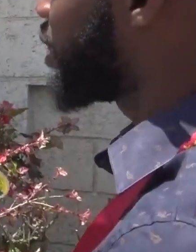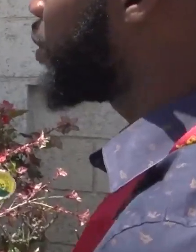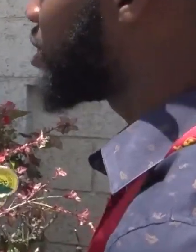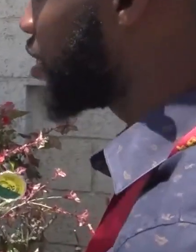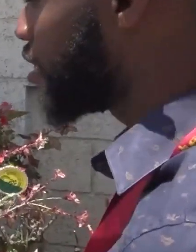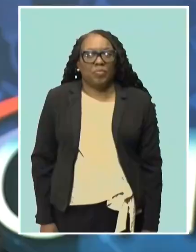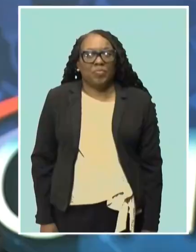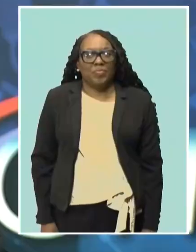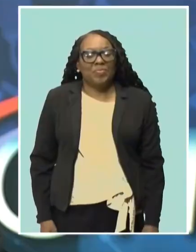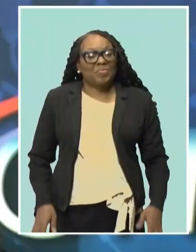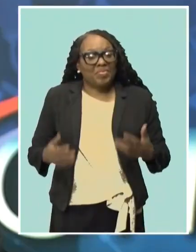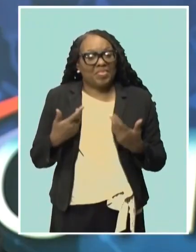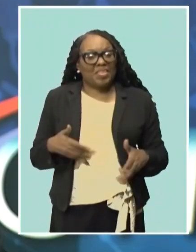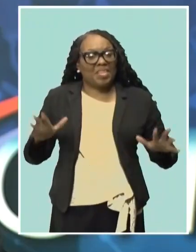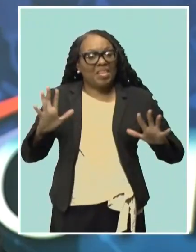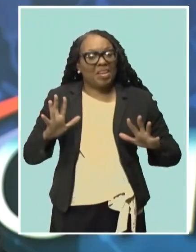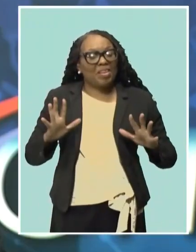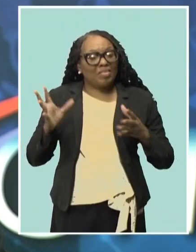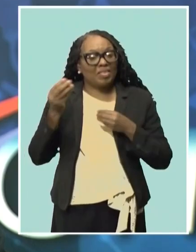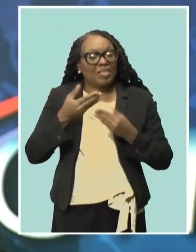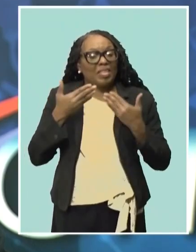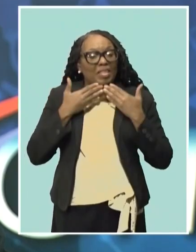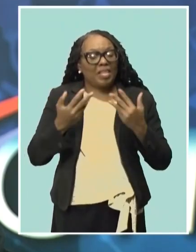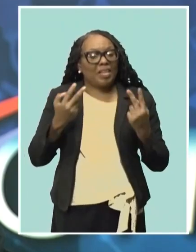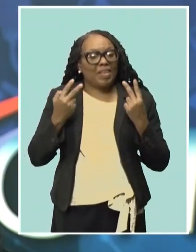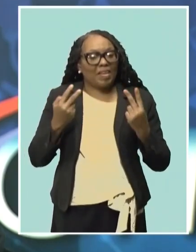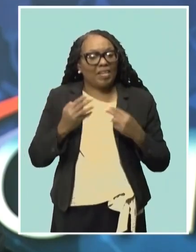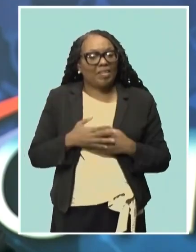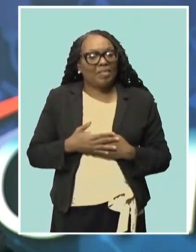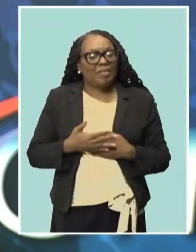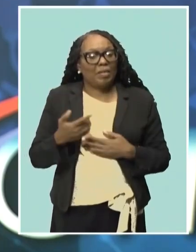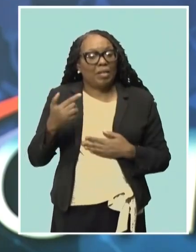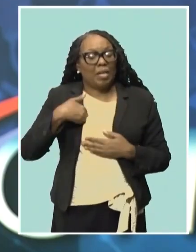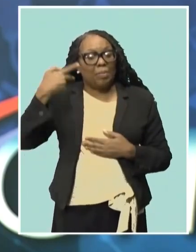double. Well, that's our time tonight. Thank you for spending it with